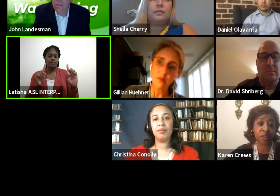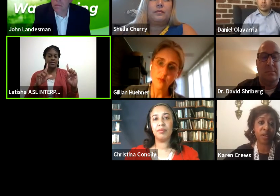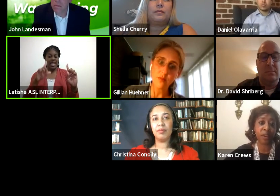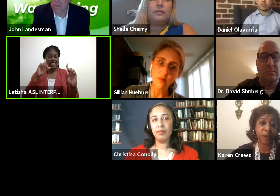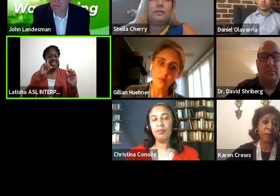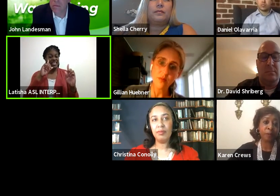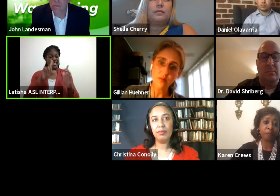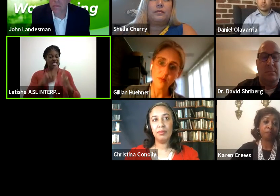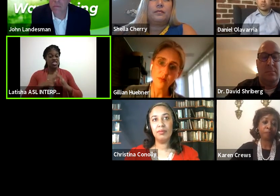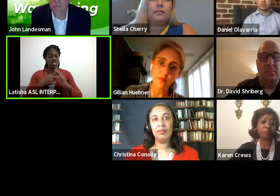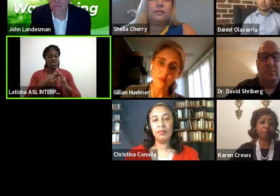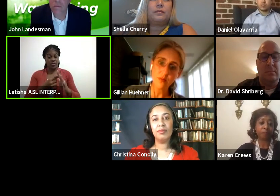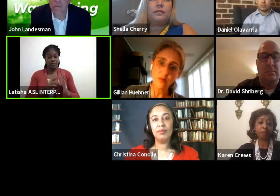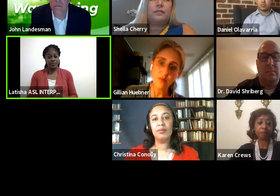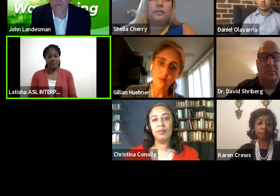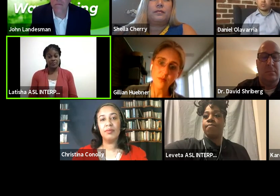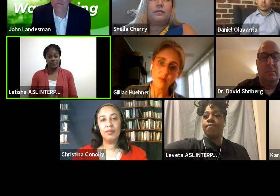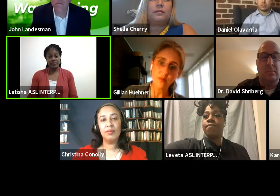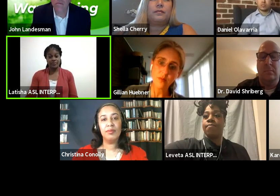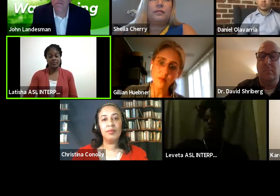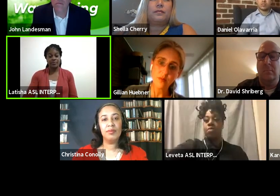start.